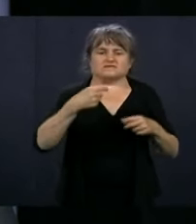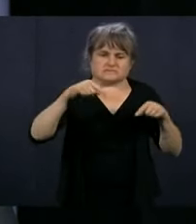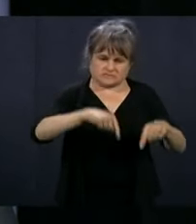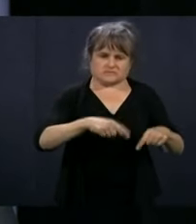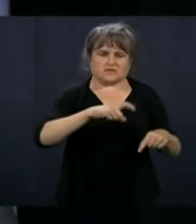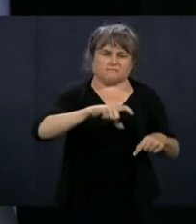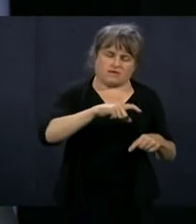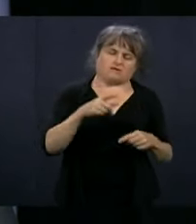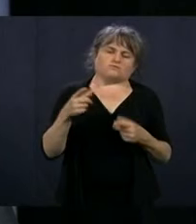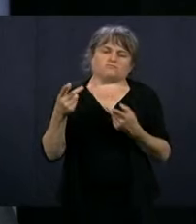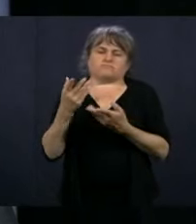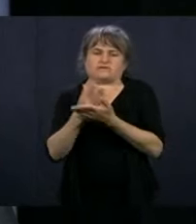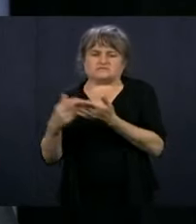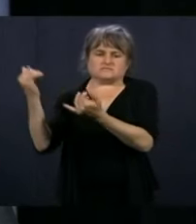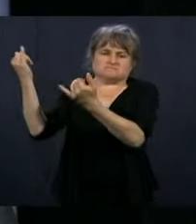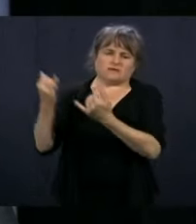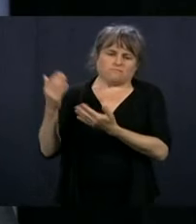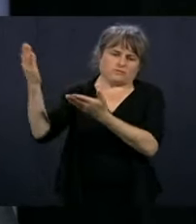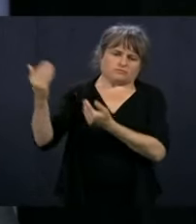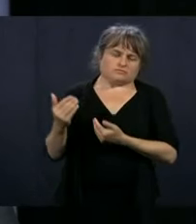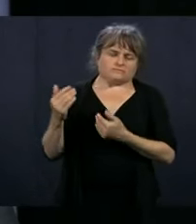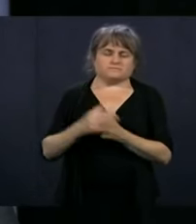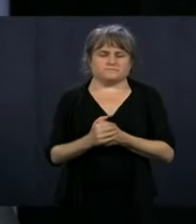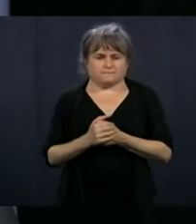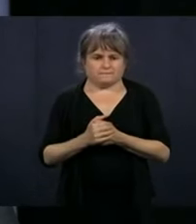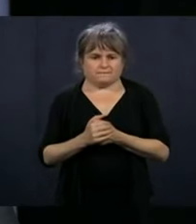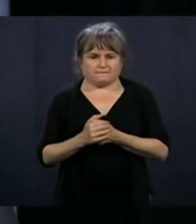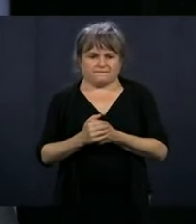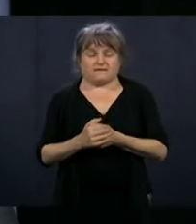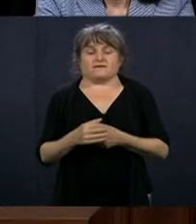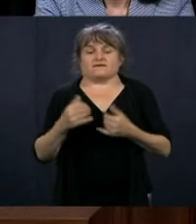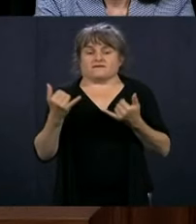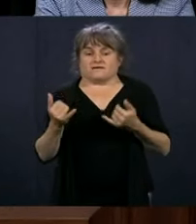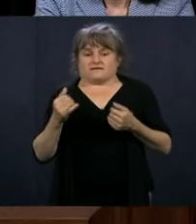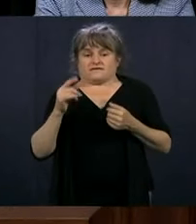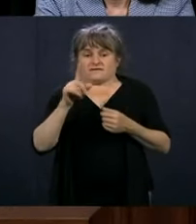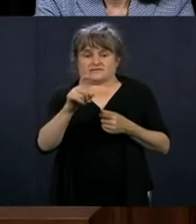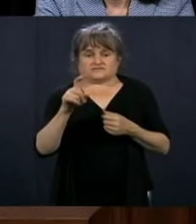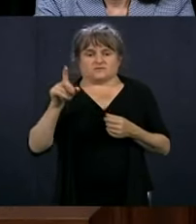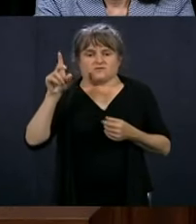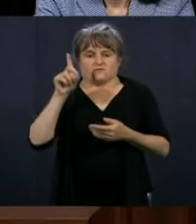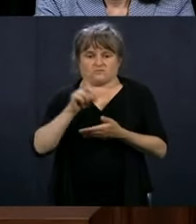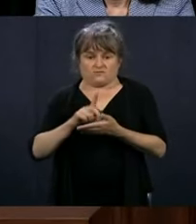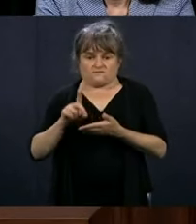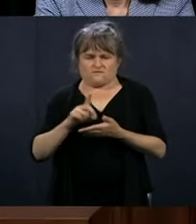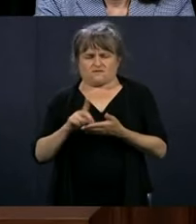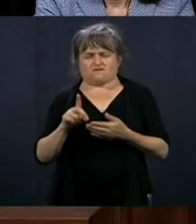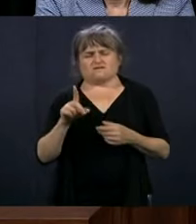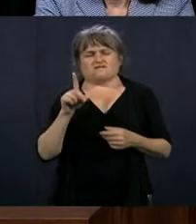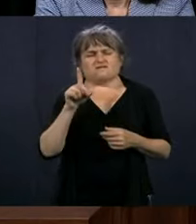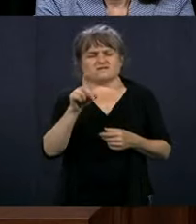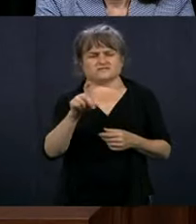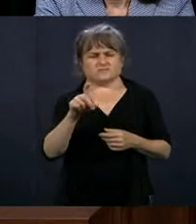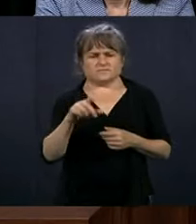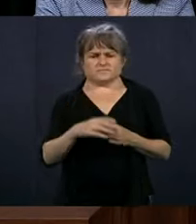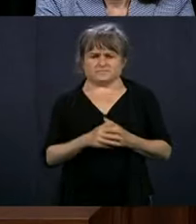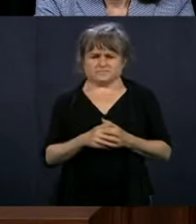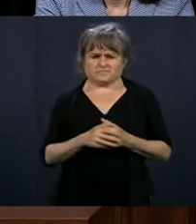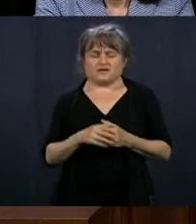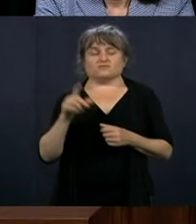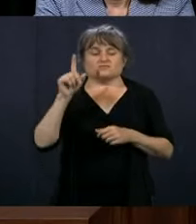So a good part of it is going to be made in Quebec. Dr. Arruda, the Alberta government has